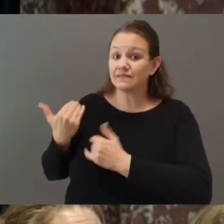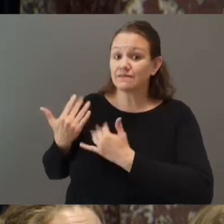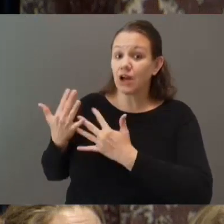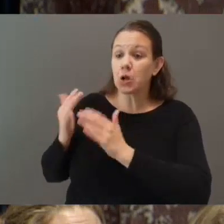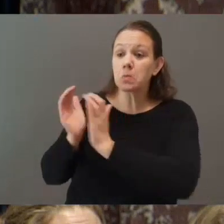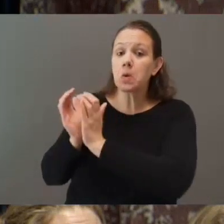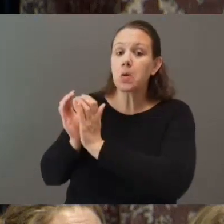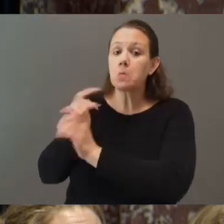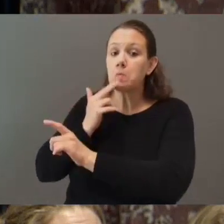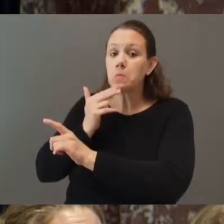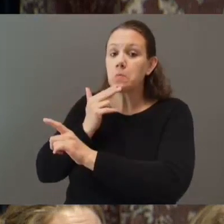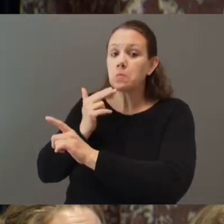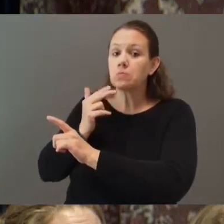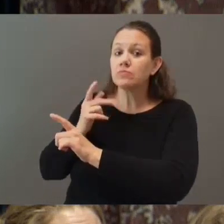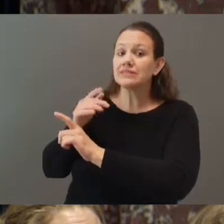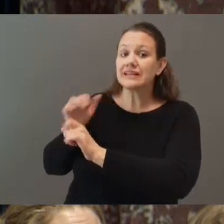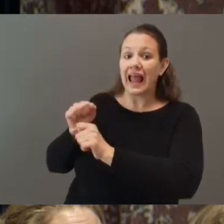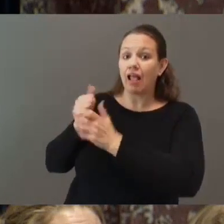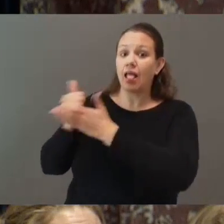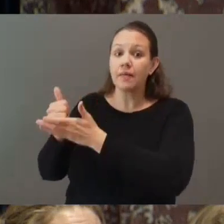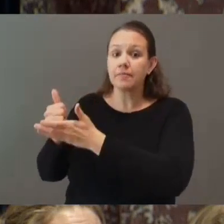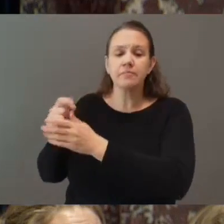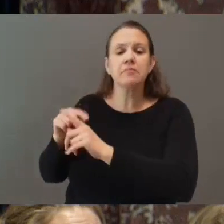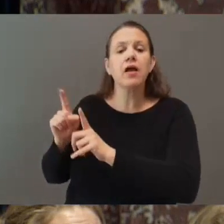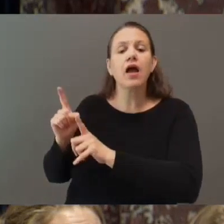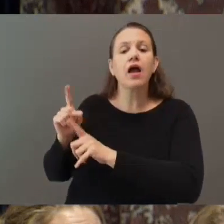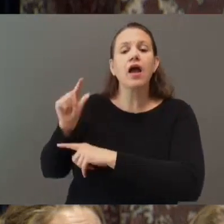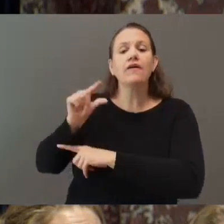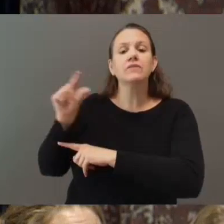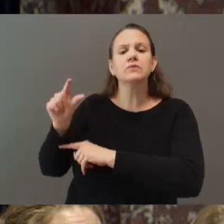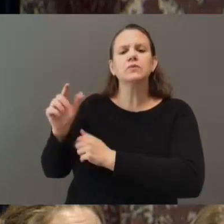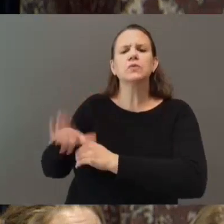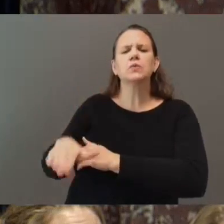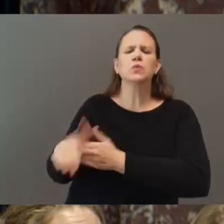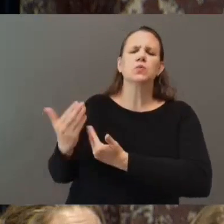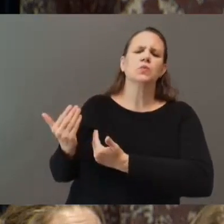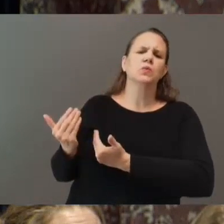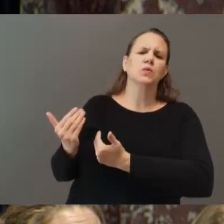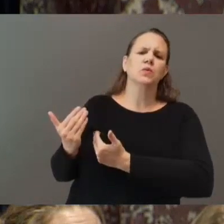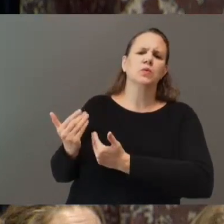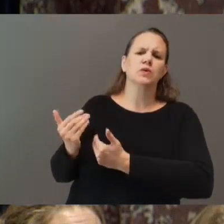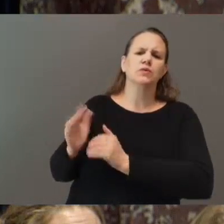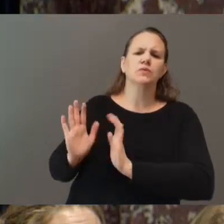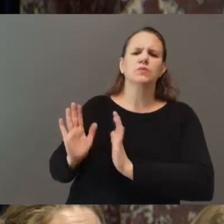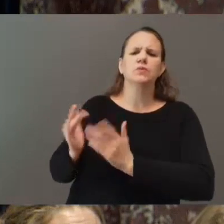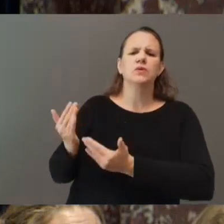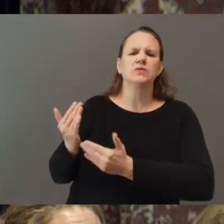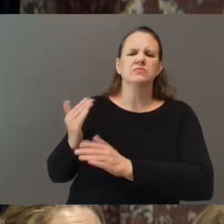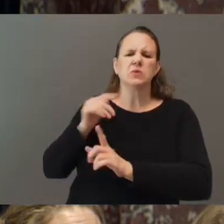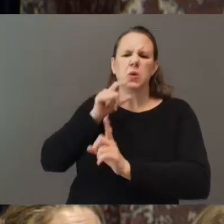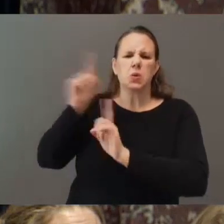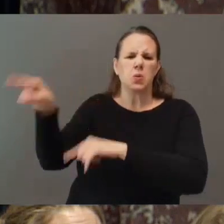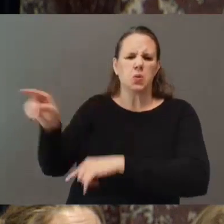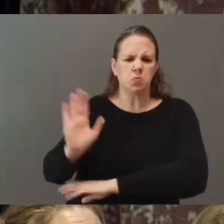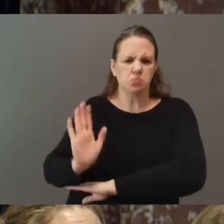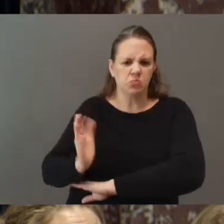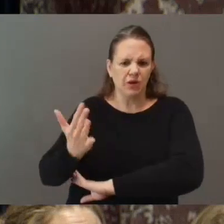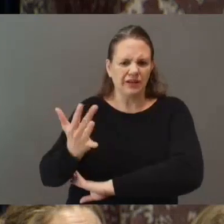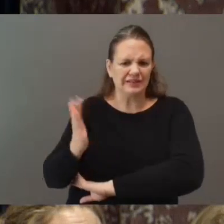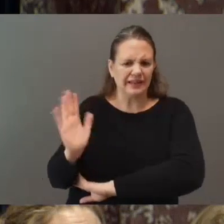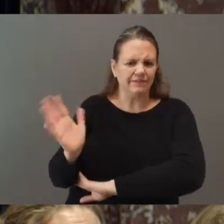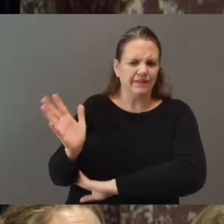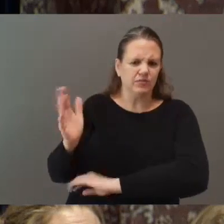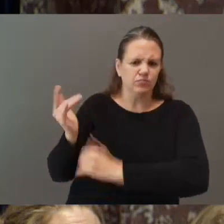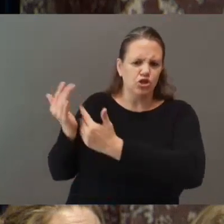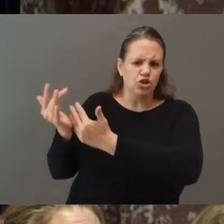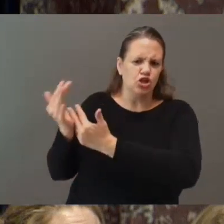and not deploy these crews and just let it burn and burn and burn. Now, of course, this crew is off. The crew that was there has already